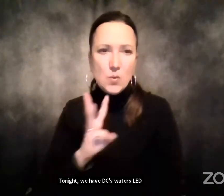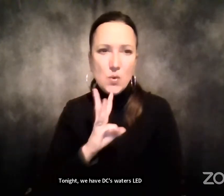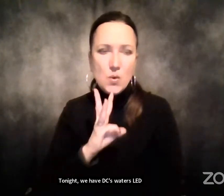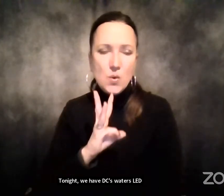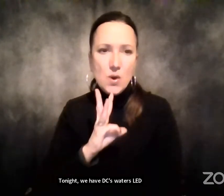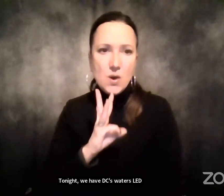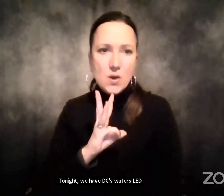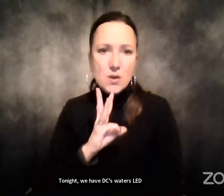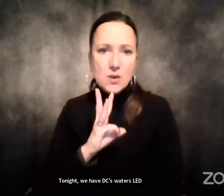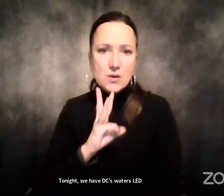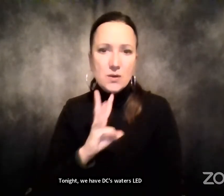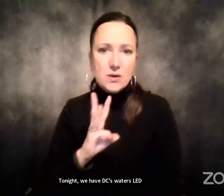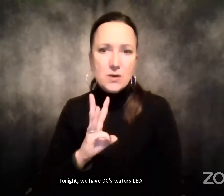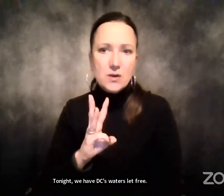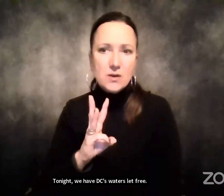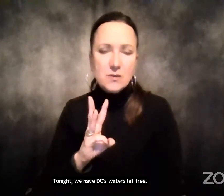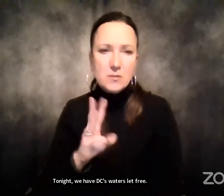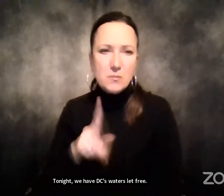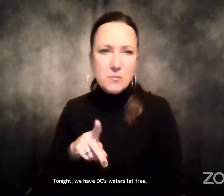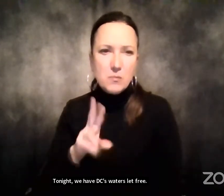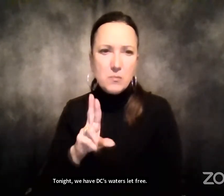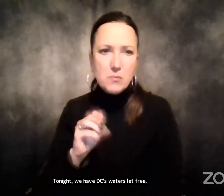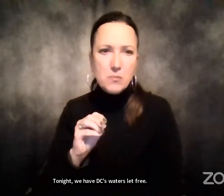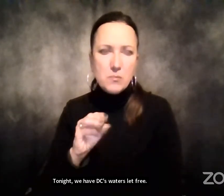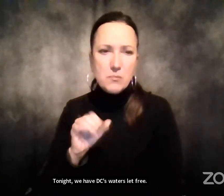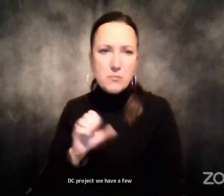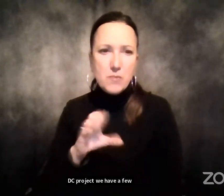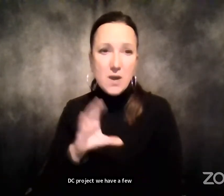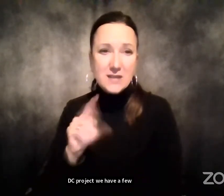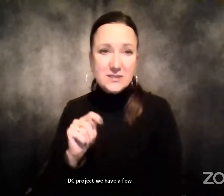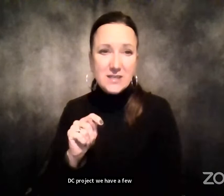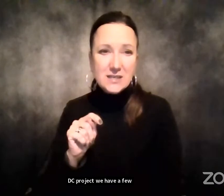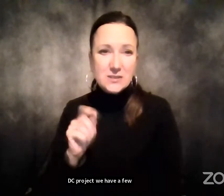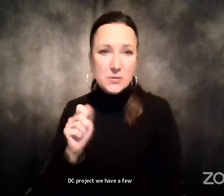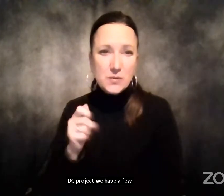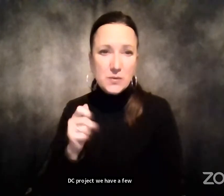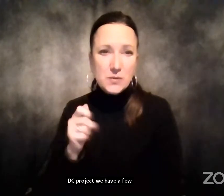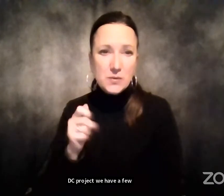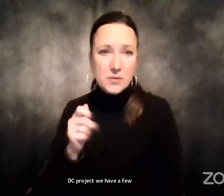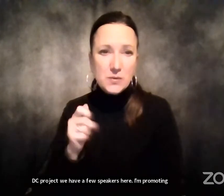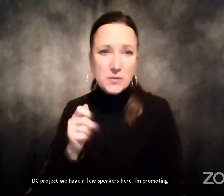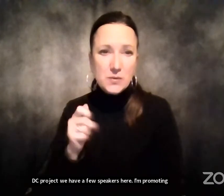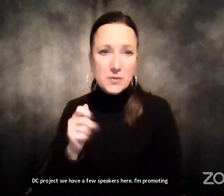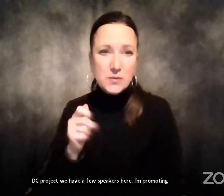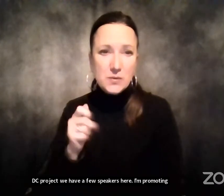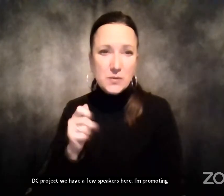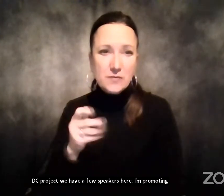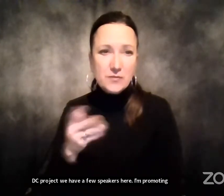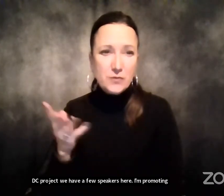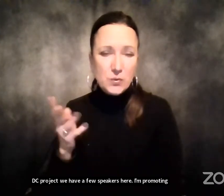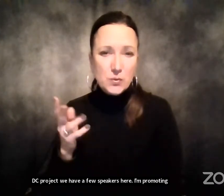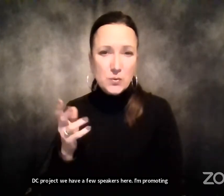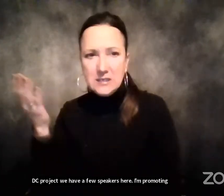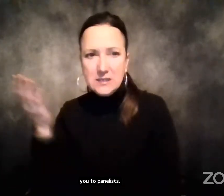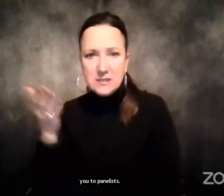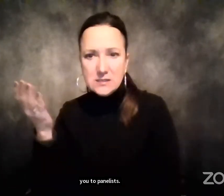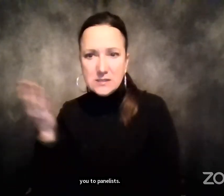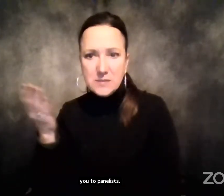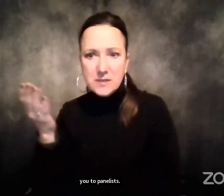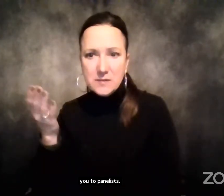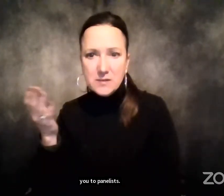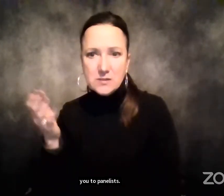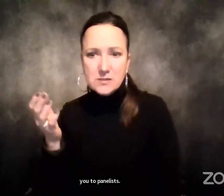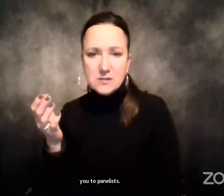DC project. We have a few speakers here. I'm promoting you to panelists. If you're also speaking on